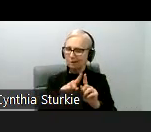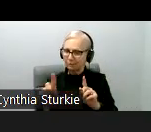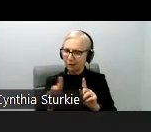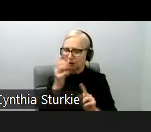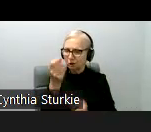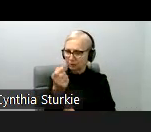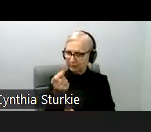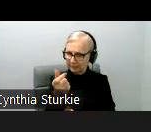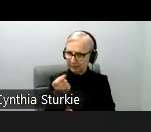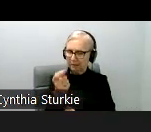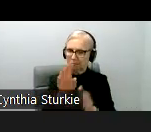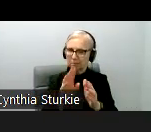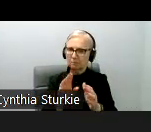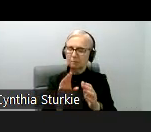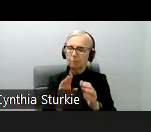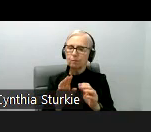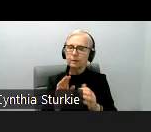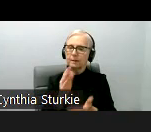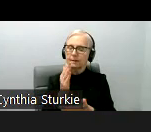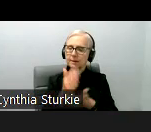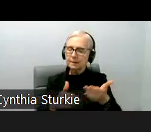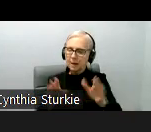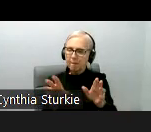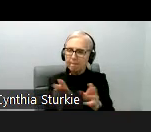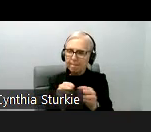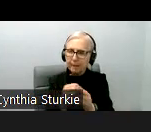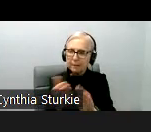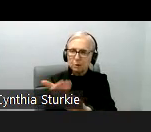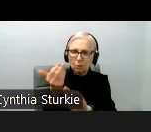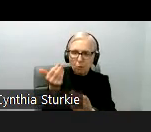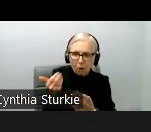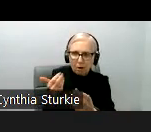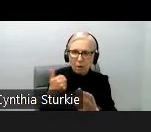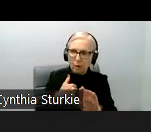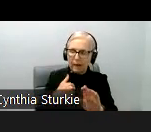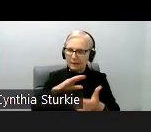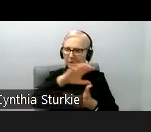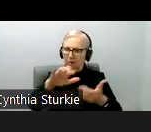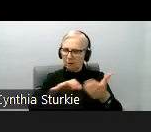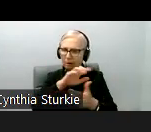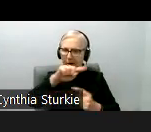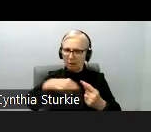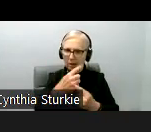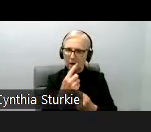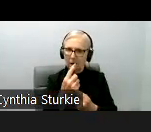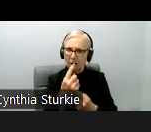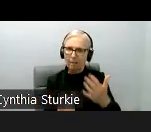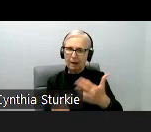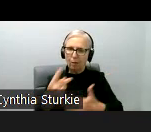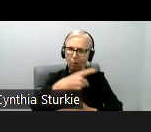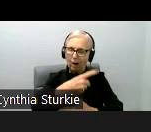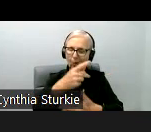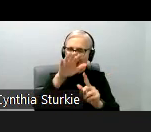second because I know in some meetings prior, we've had some confusion around the term priority